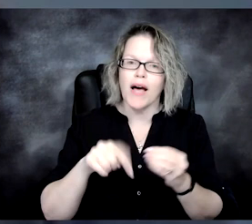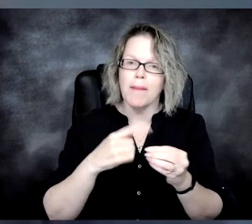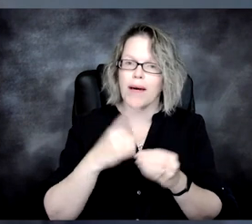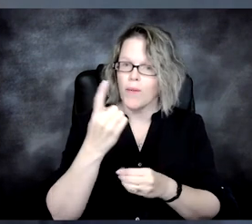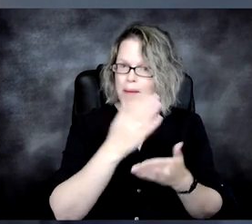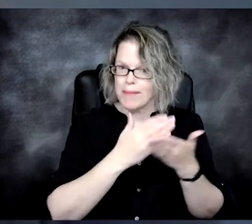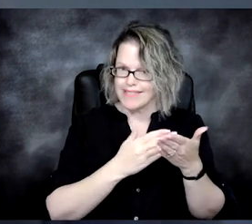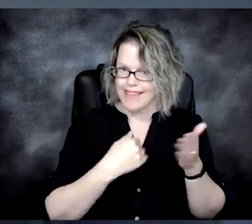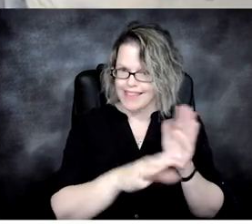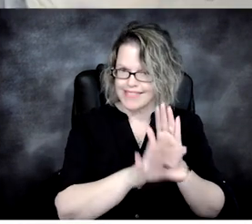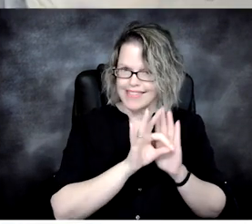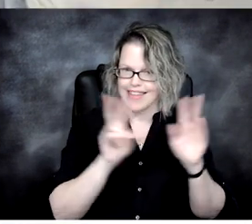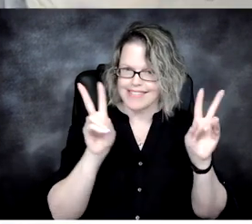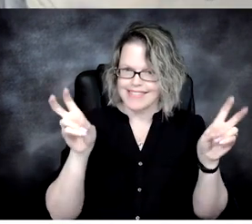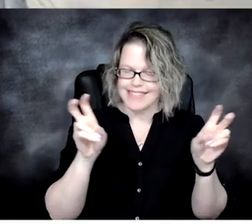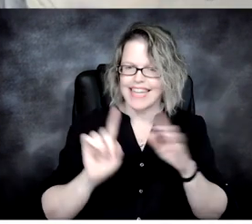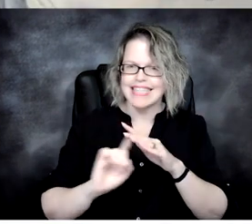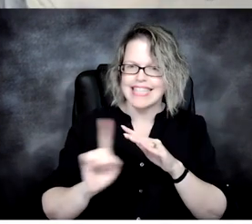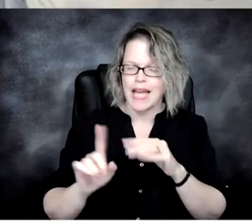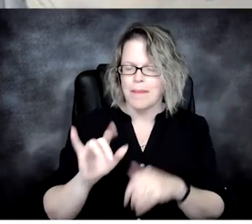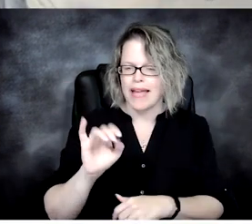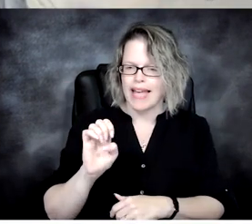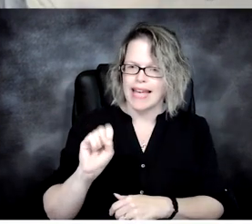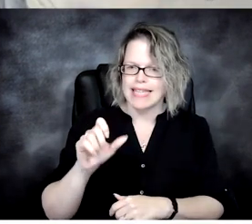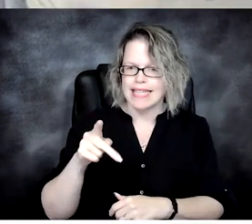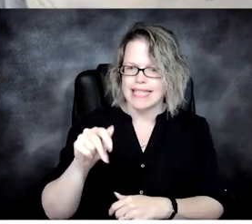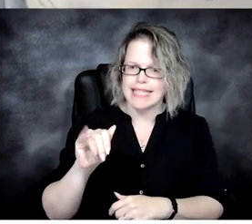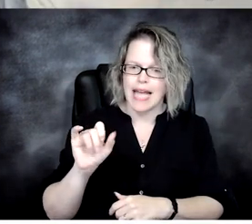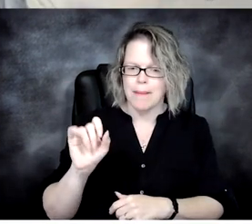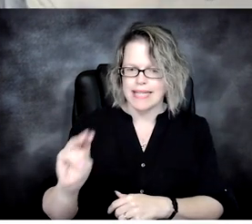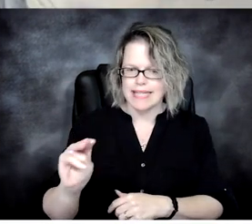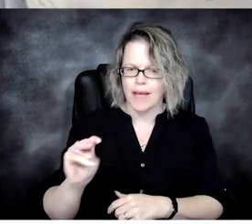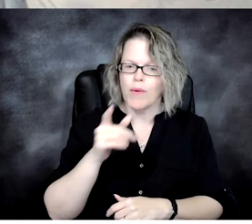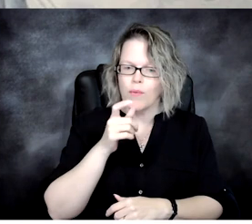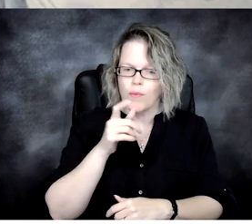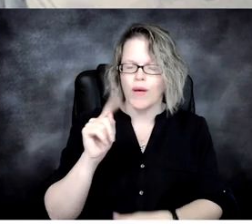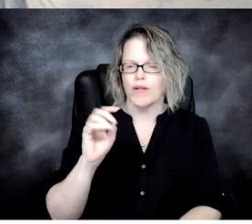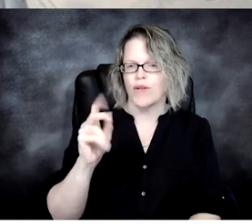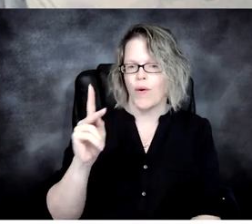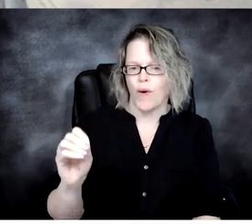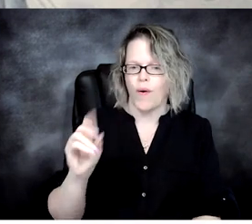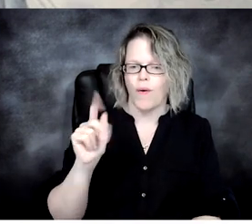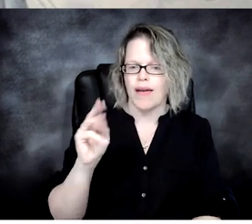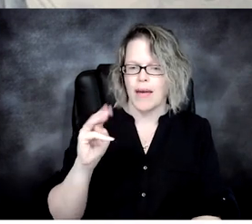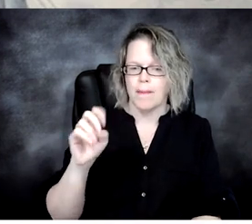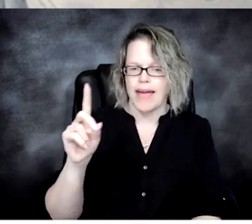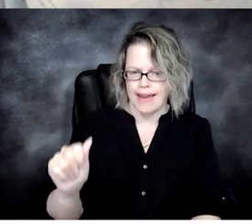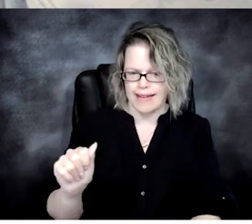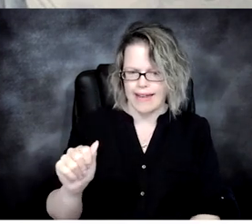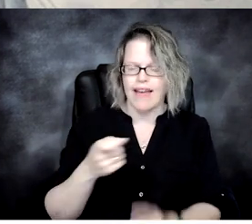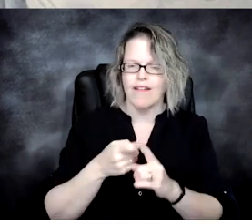I selected titled Escapism. The artist is Toko Kameda, coming from Kamiak High